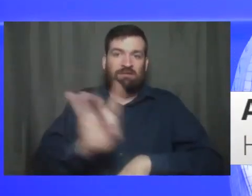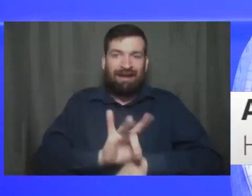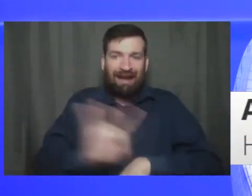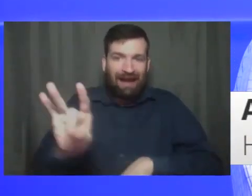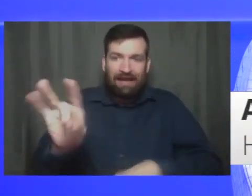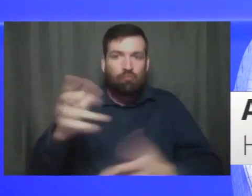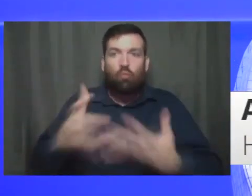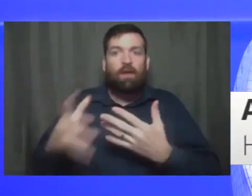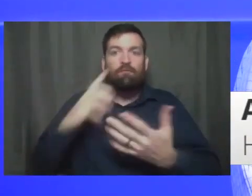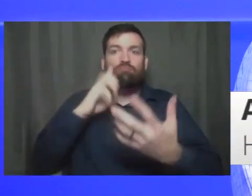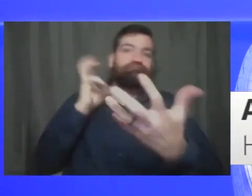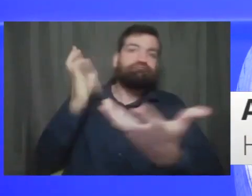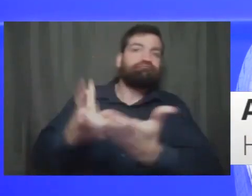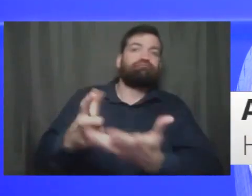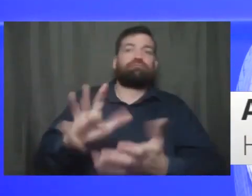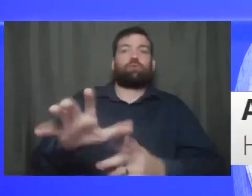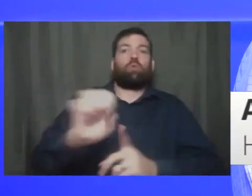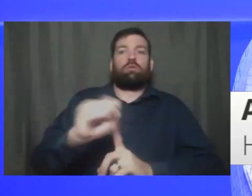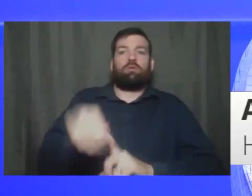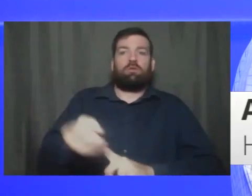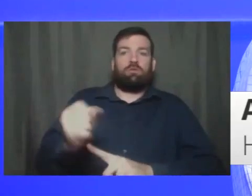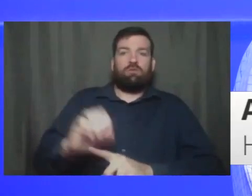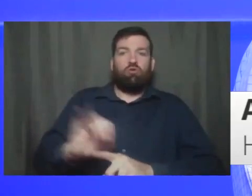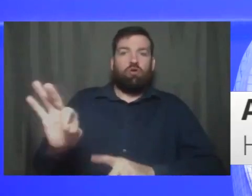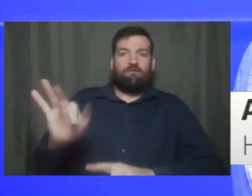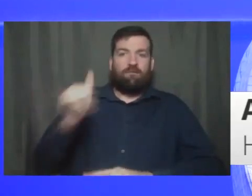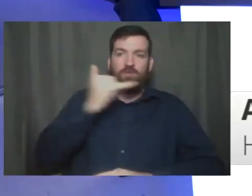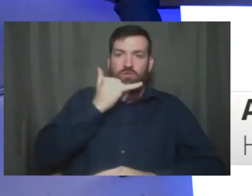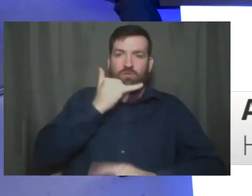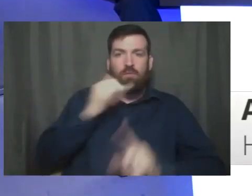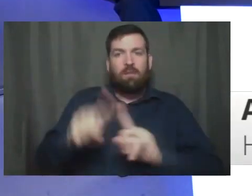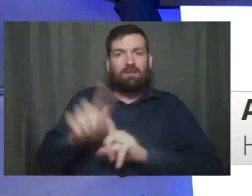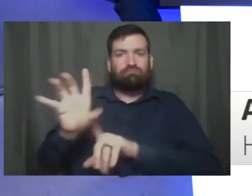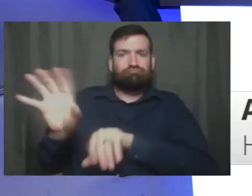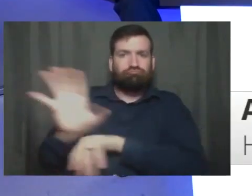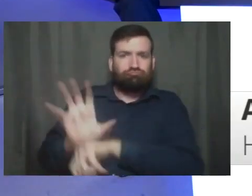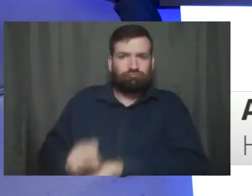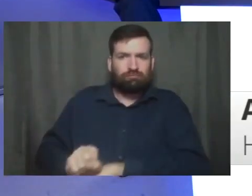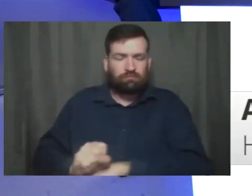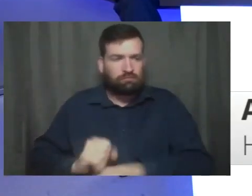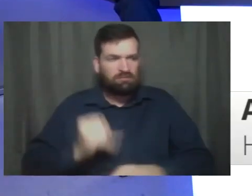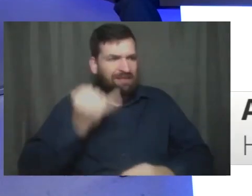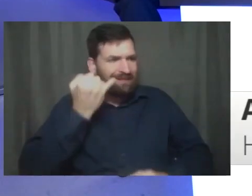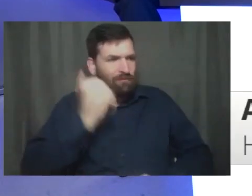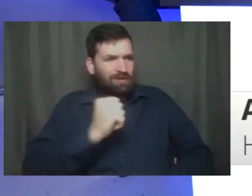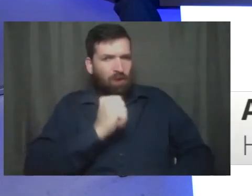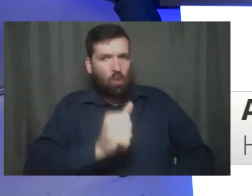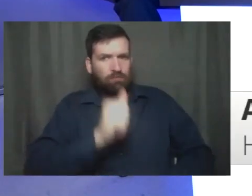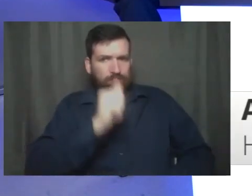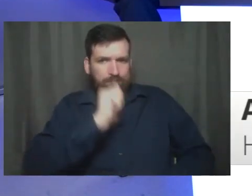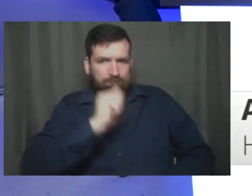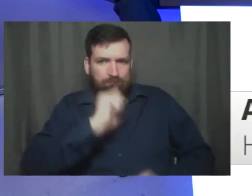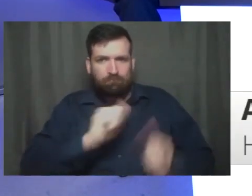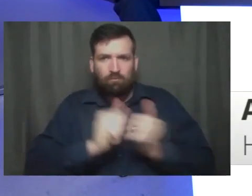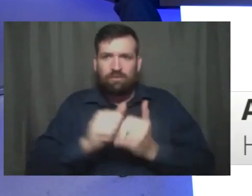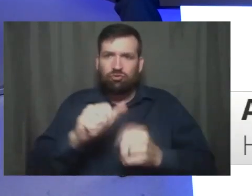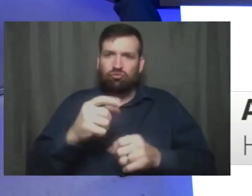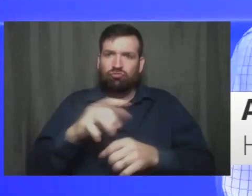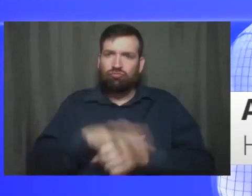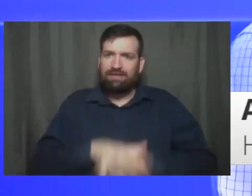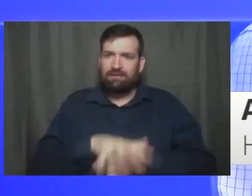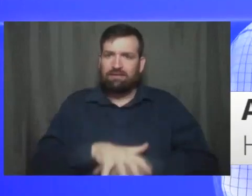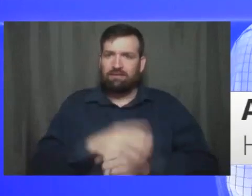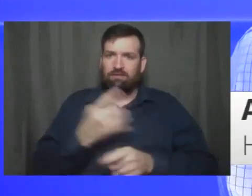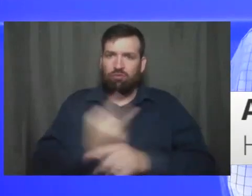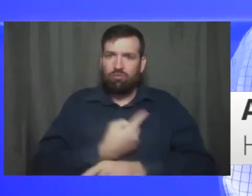you. But readjusting to that new normal. So what happens if we don't deal with stress the right way? Yeah, well, we get lots of